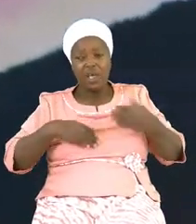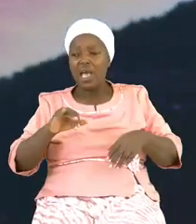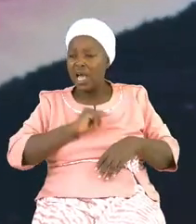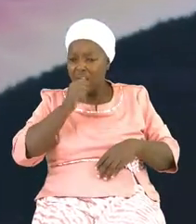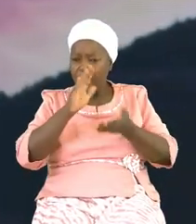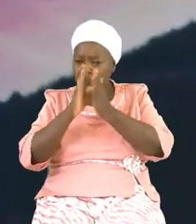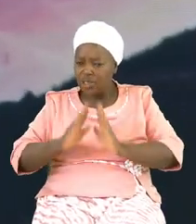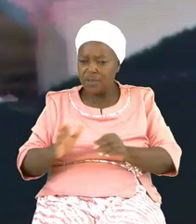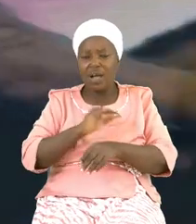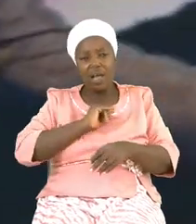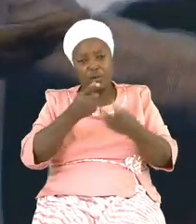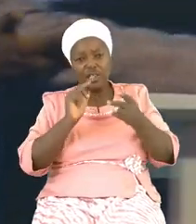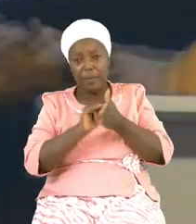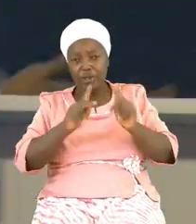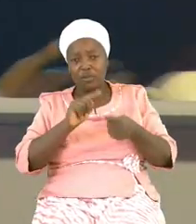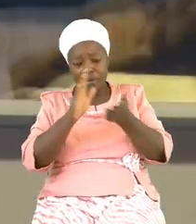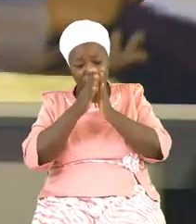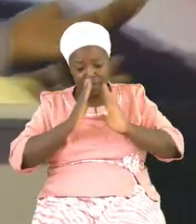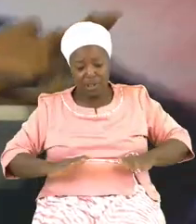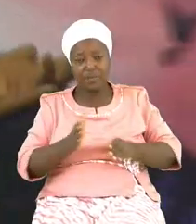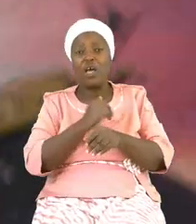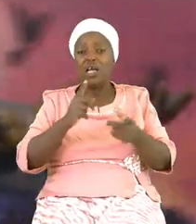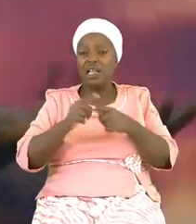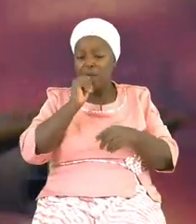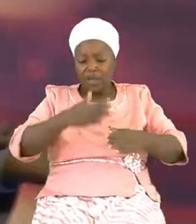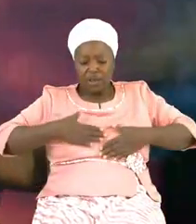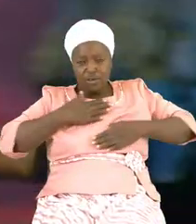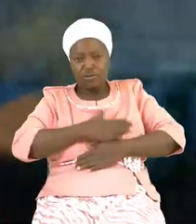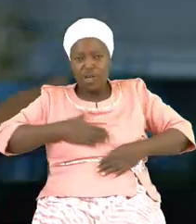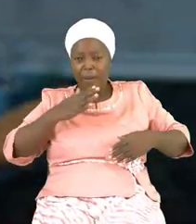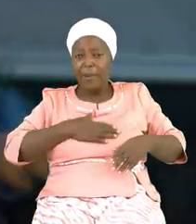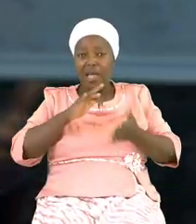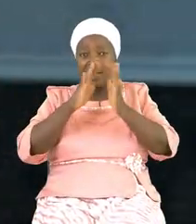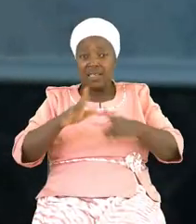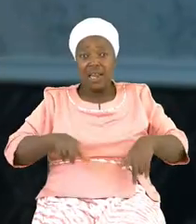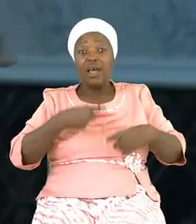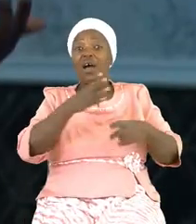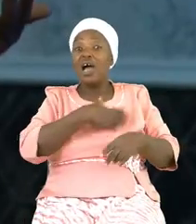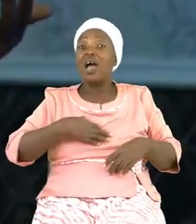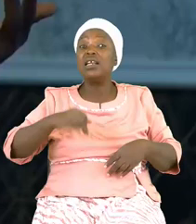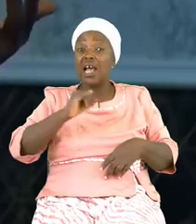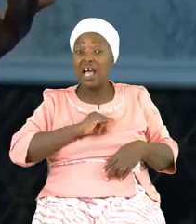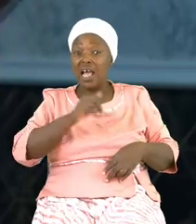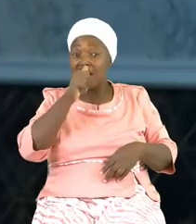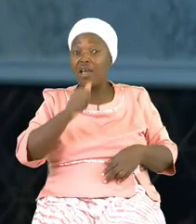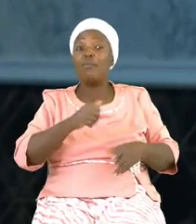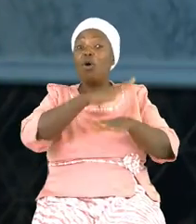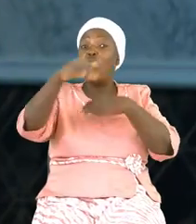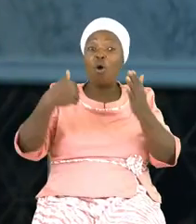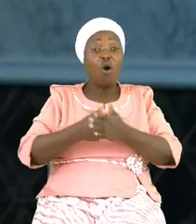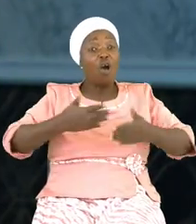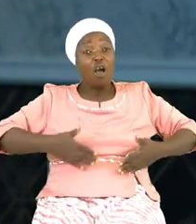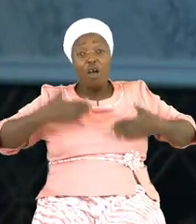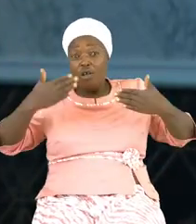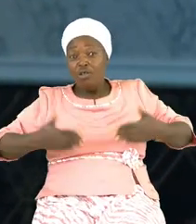peaceful. I'm enjoying my Christian life, and I am all joy, a bundle of